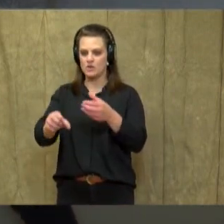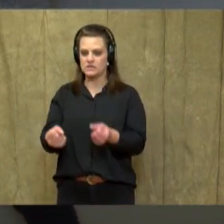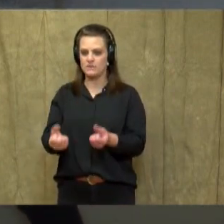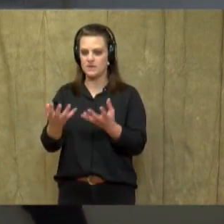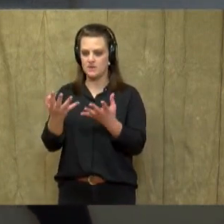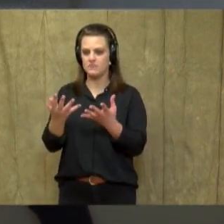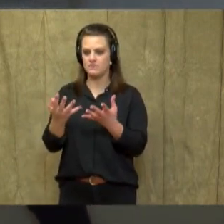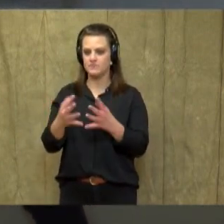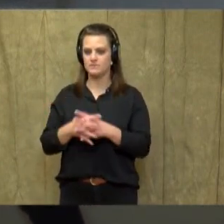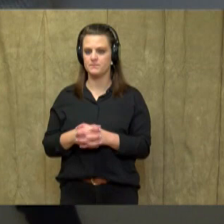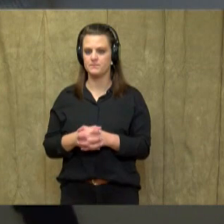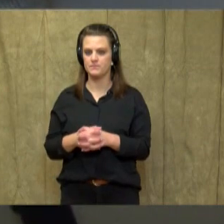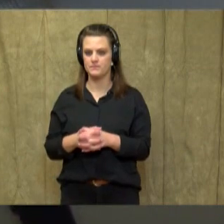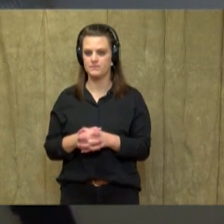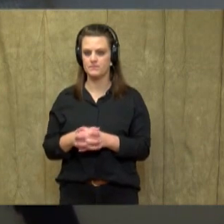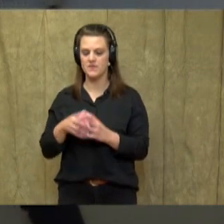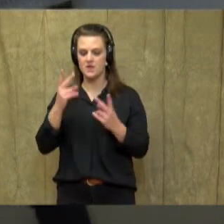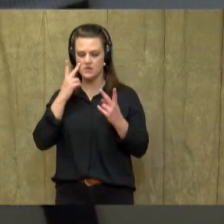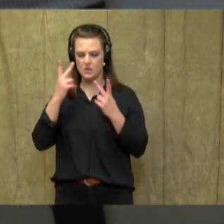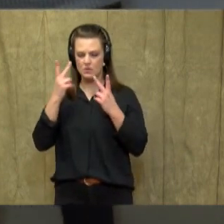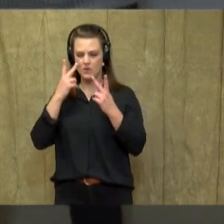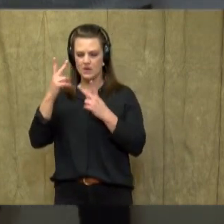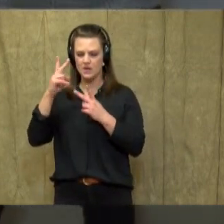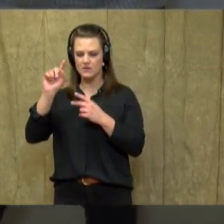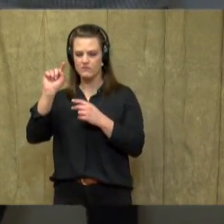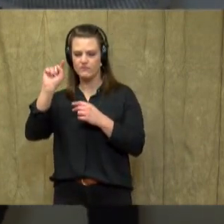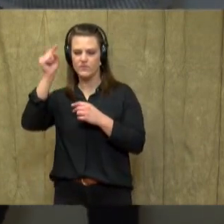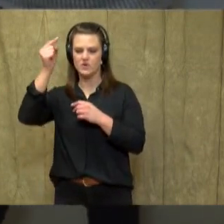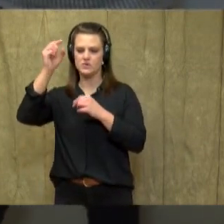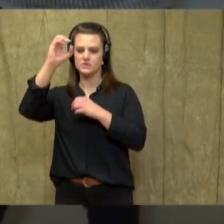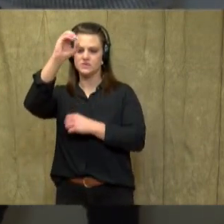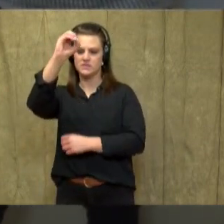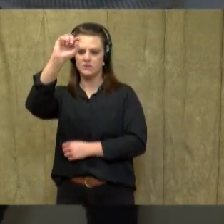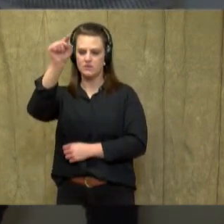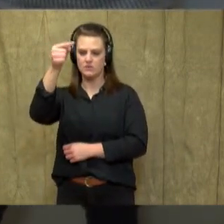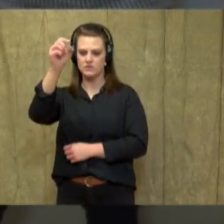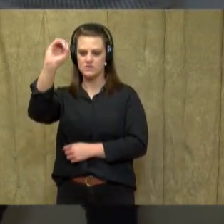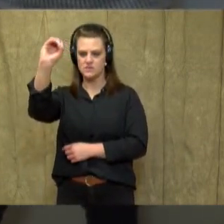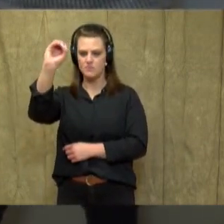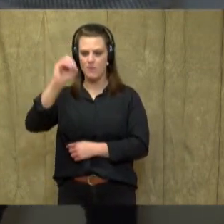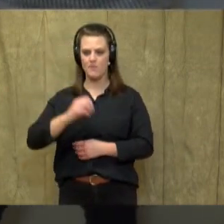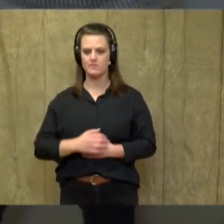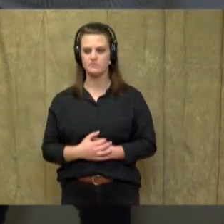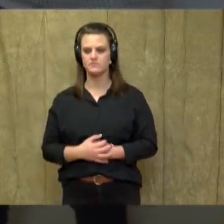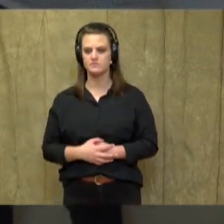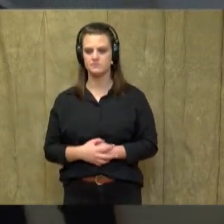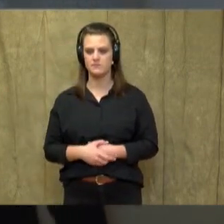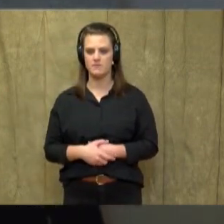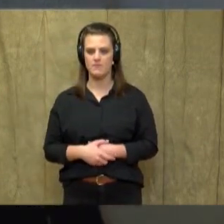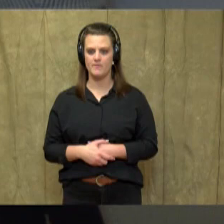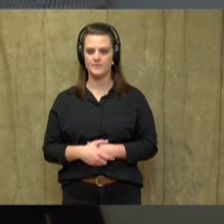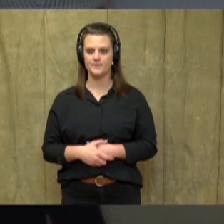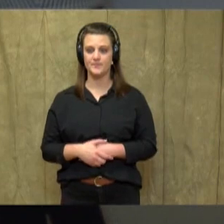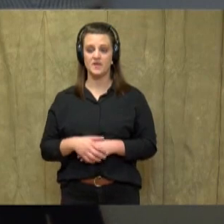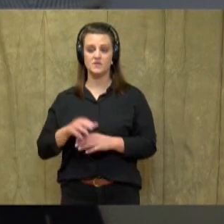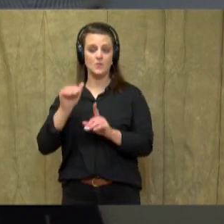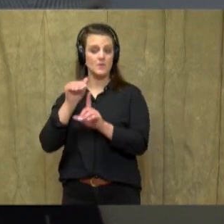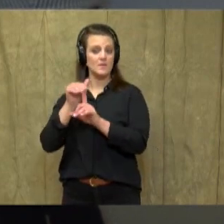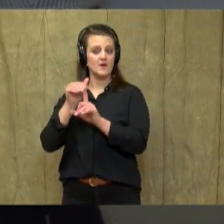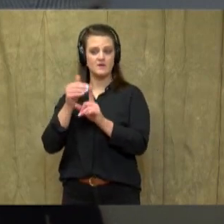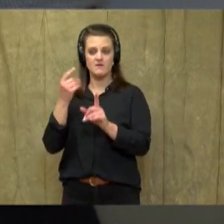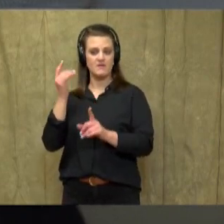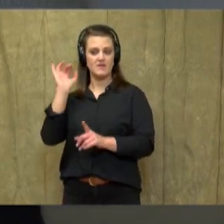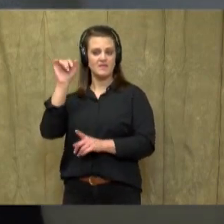cards. So taking a look at the first ordered pair, we have 0, 0. As a reminder, what is